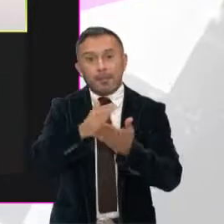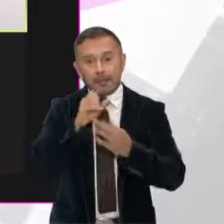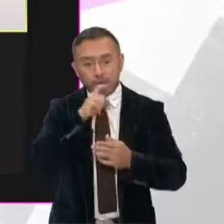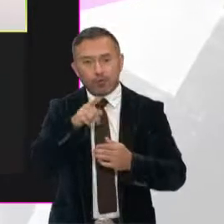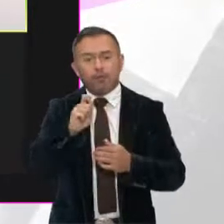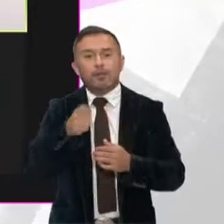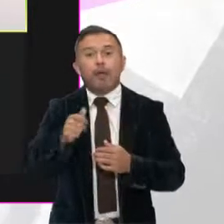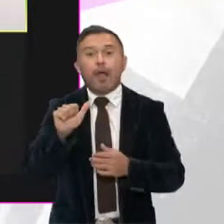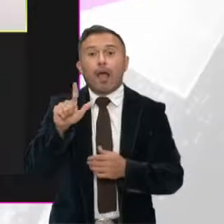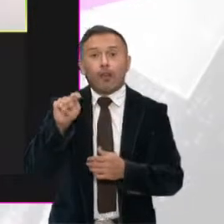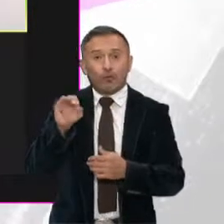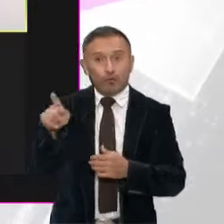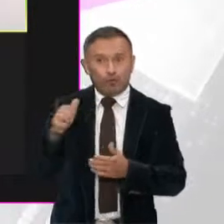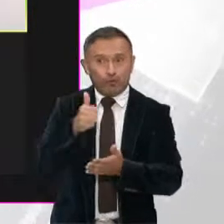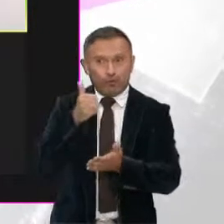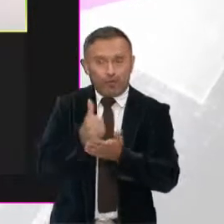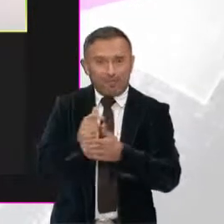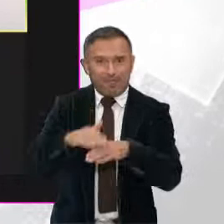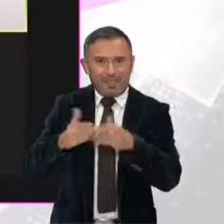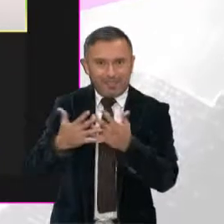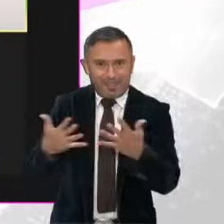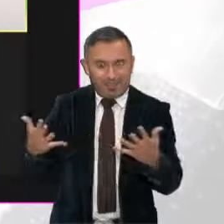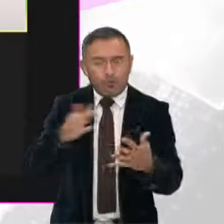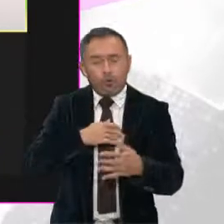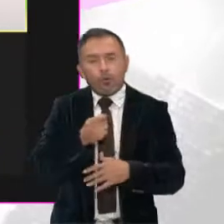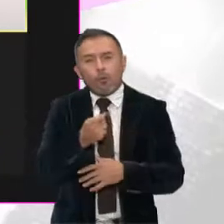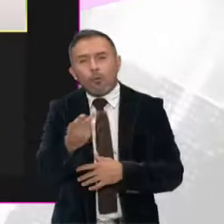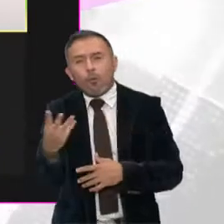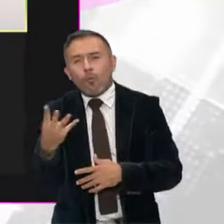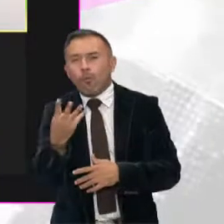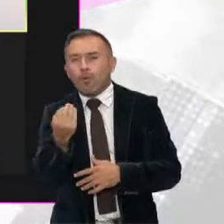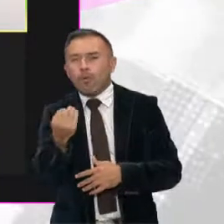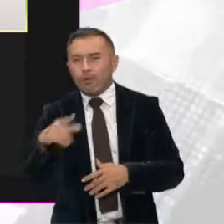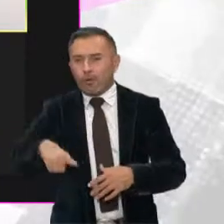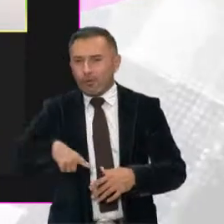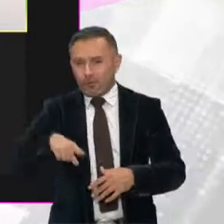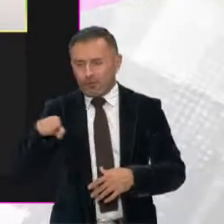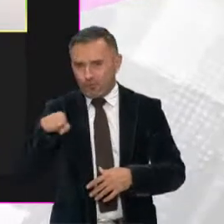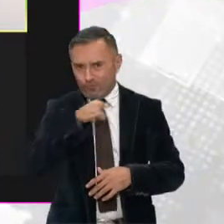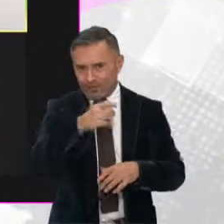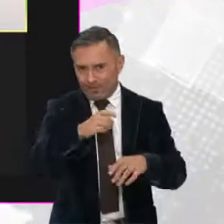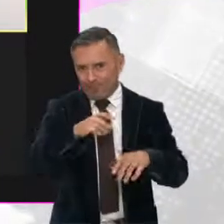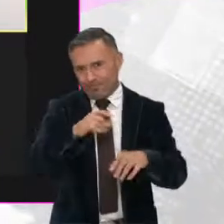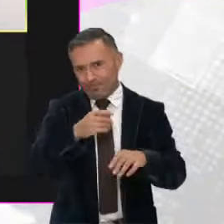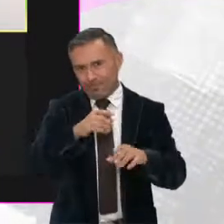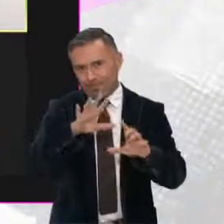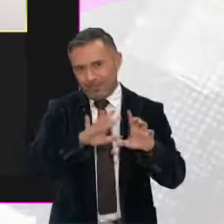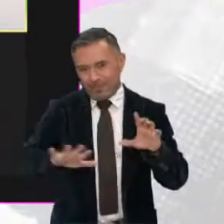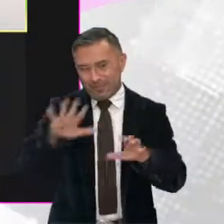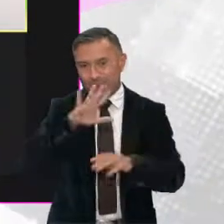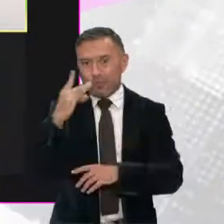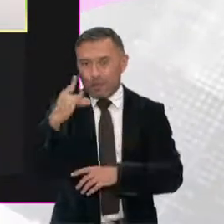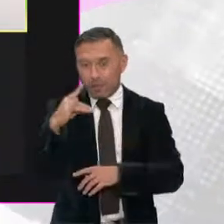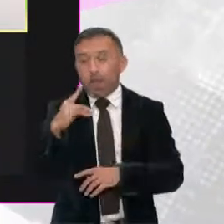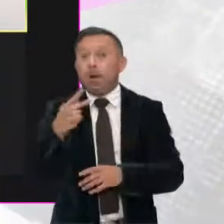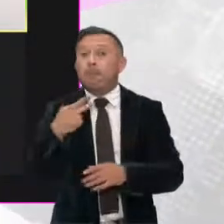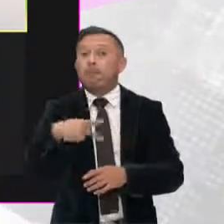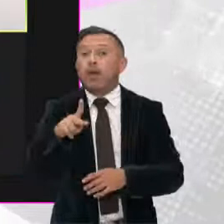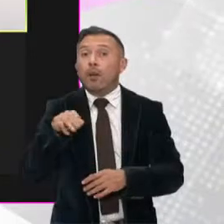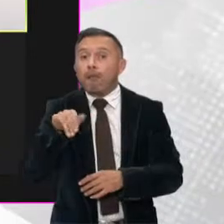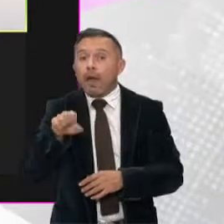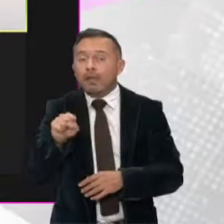imposed in some countries, and also in El Alto, and in 4 out of the 9 governances of the country. But El